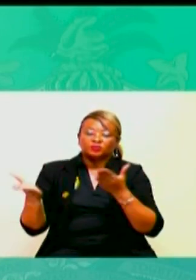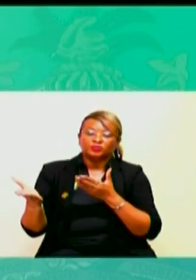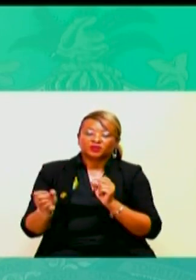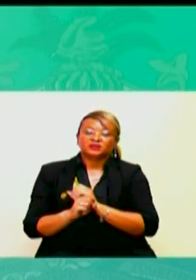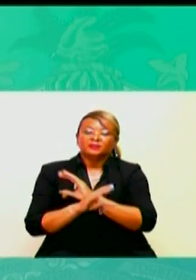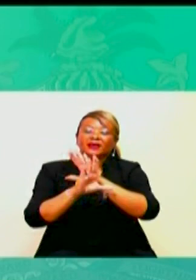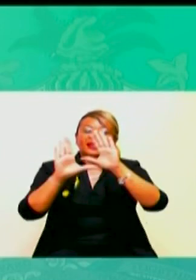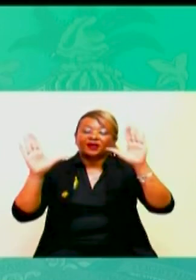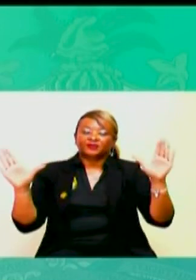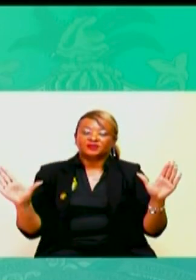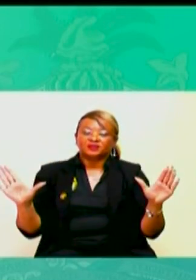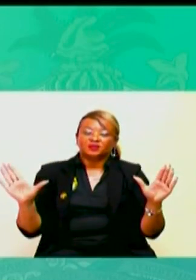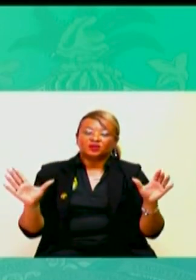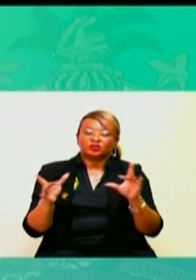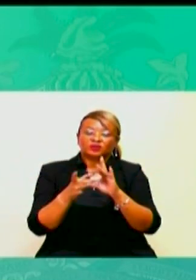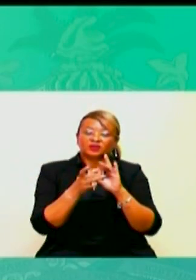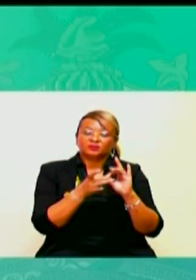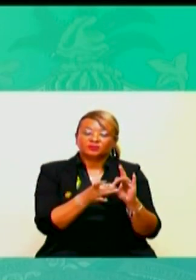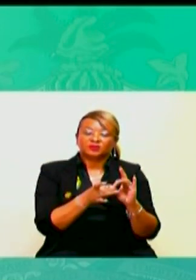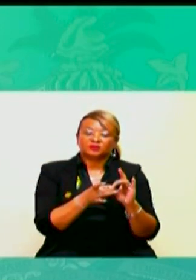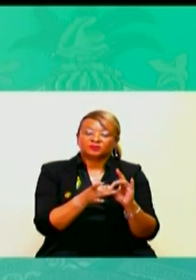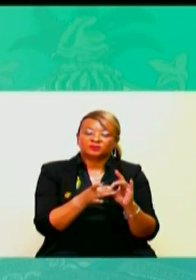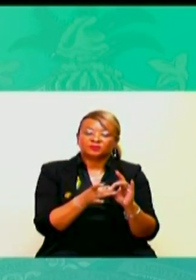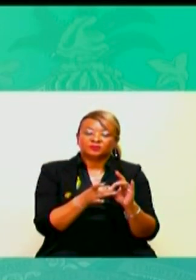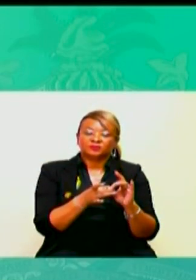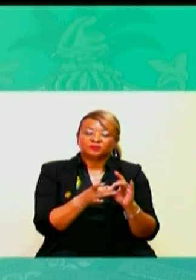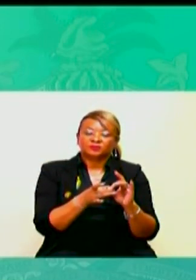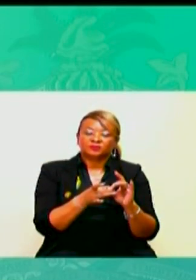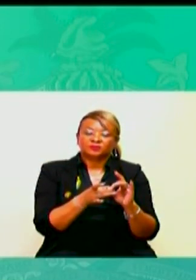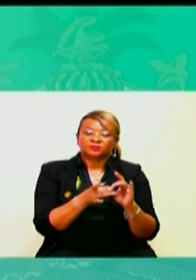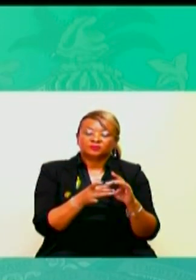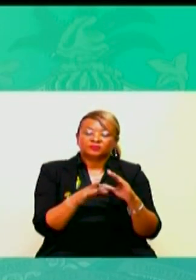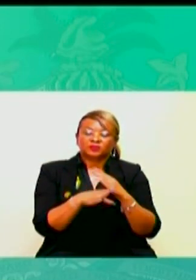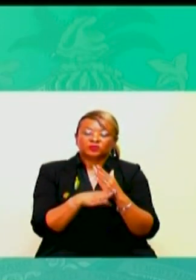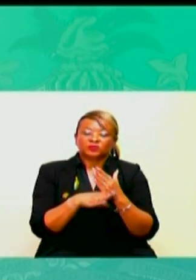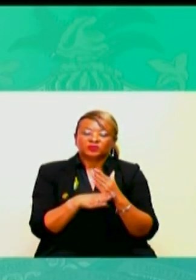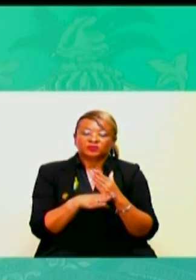clarity on the relationship that exists between